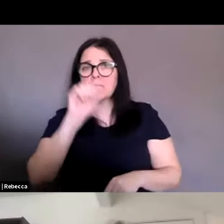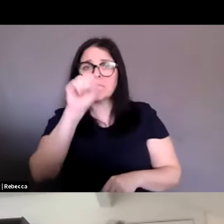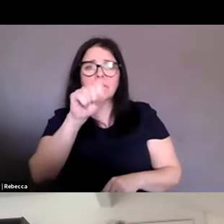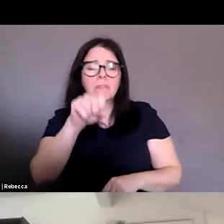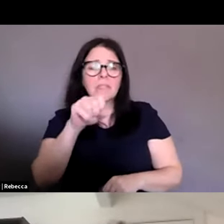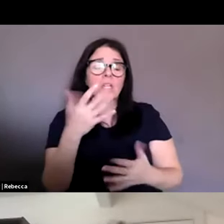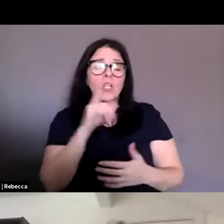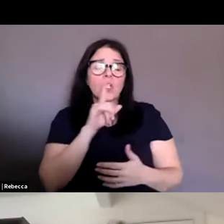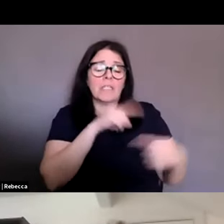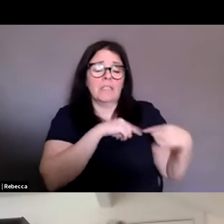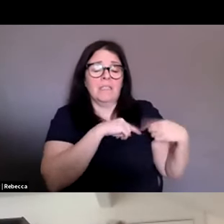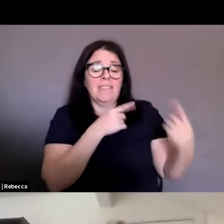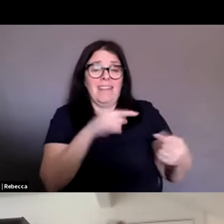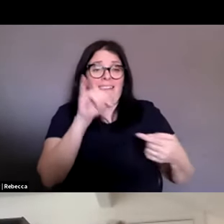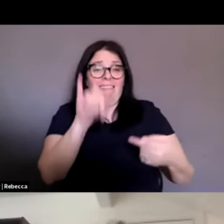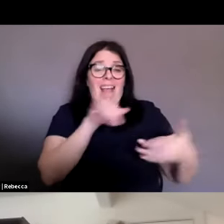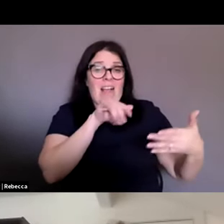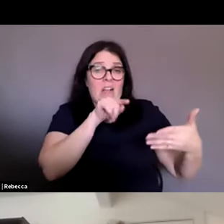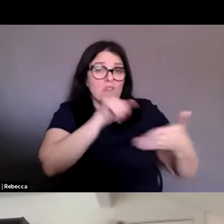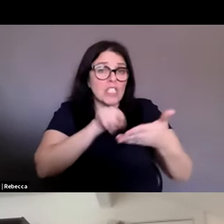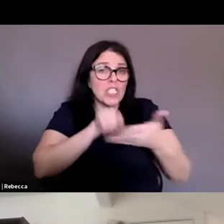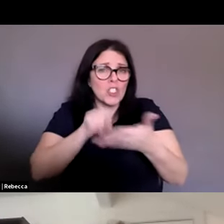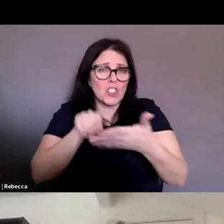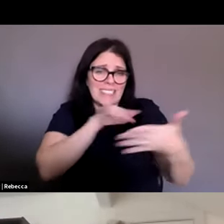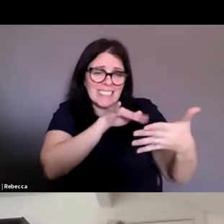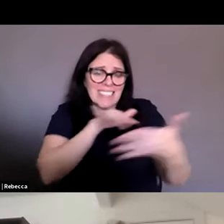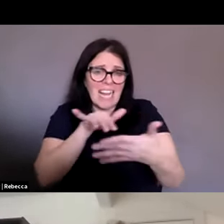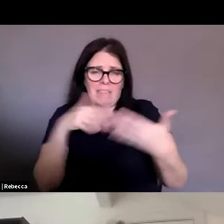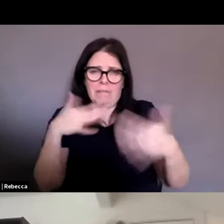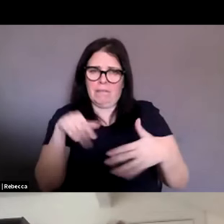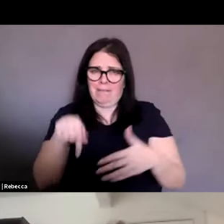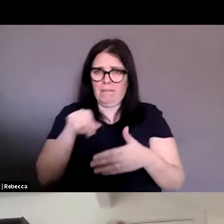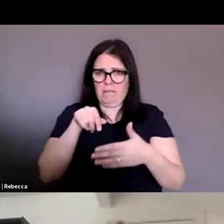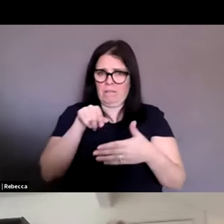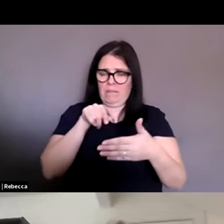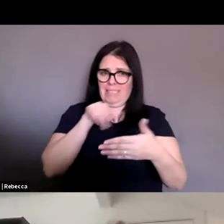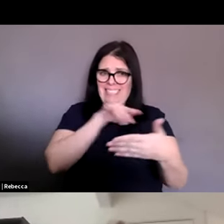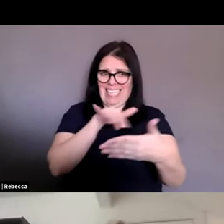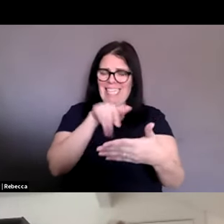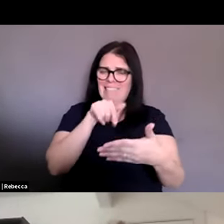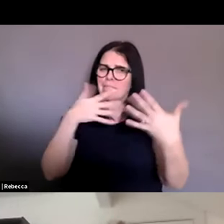well-designed studies, and by that I mean studies that look,